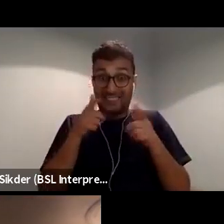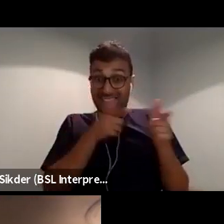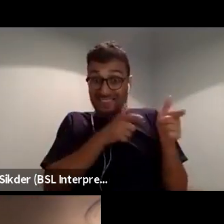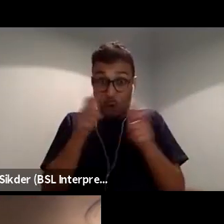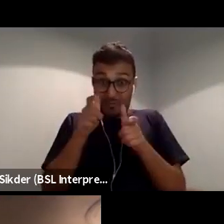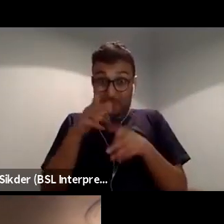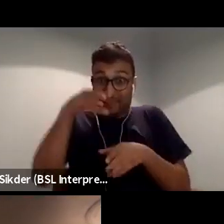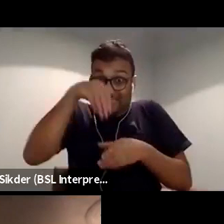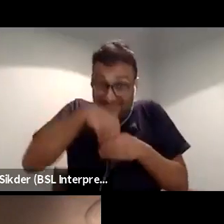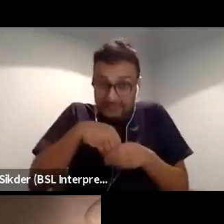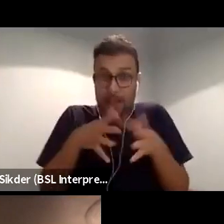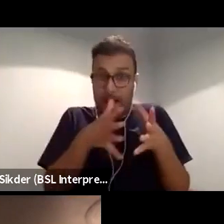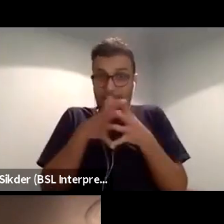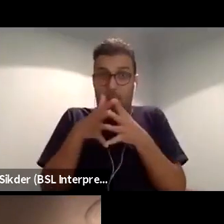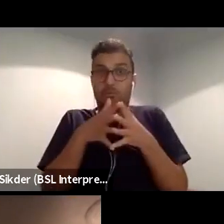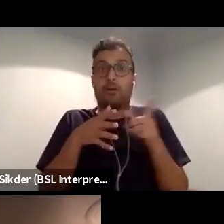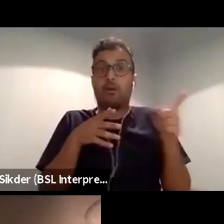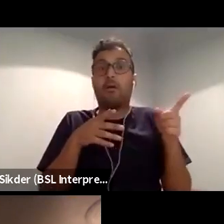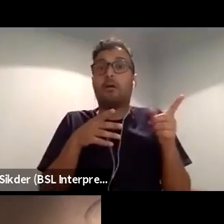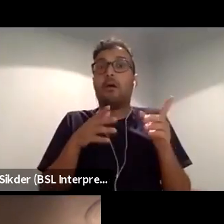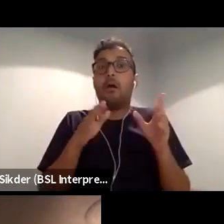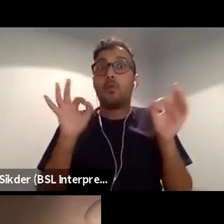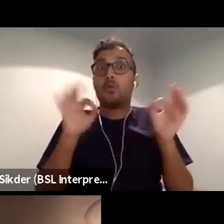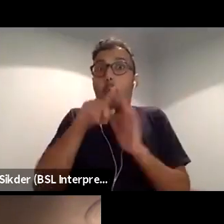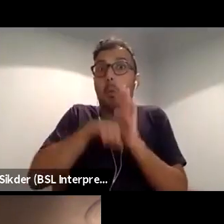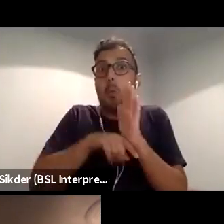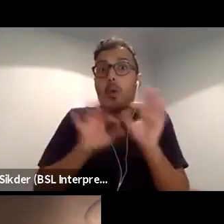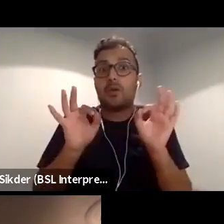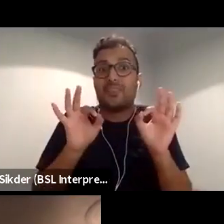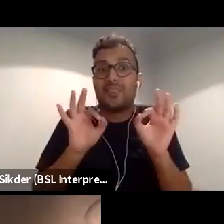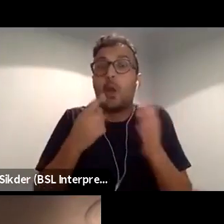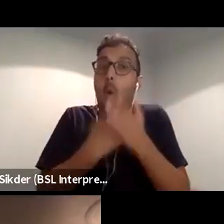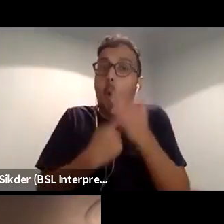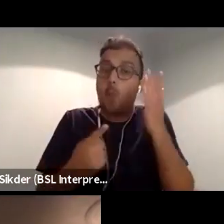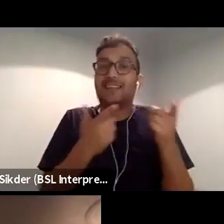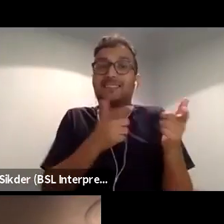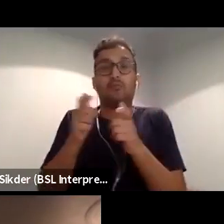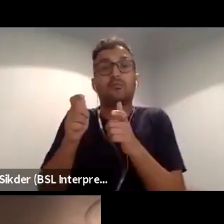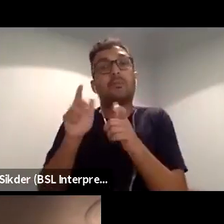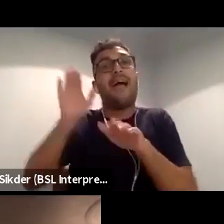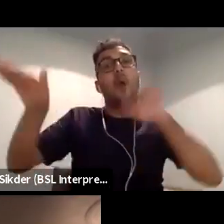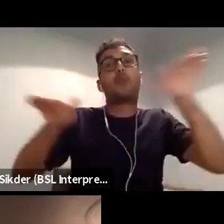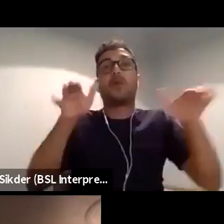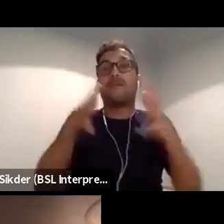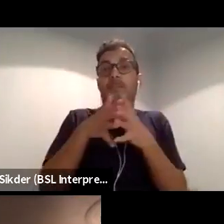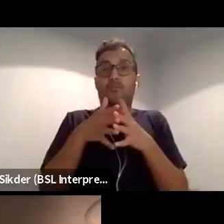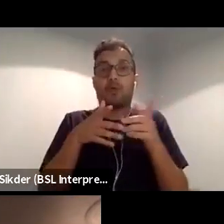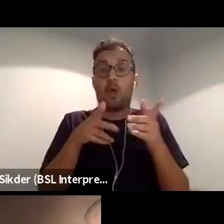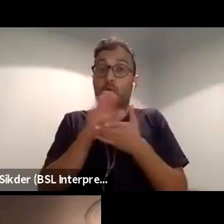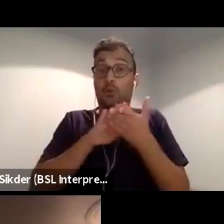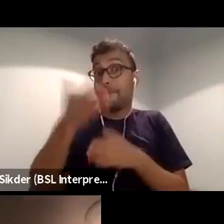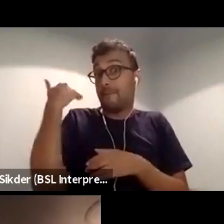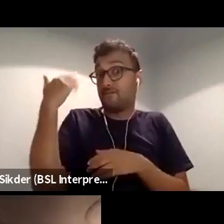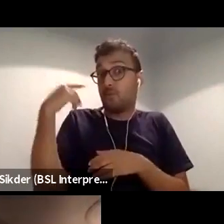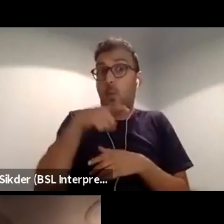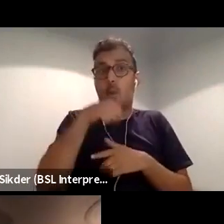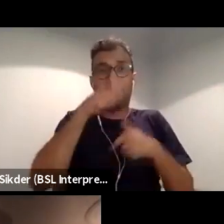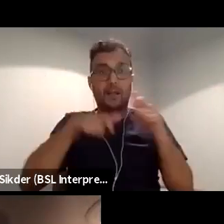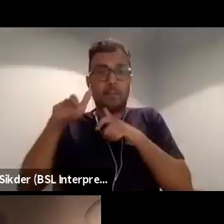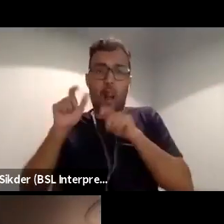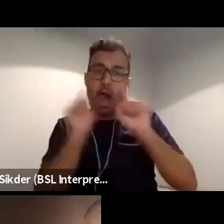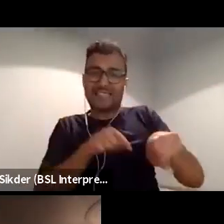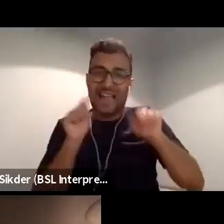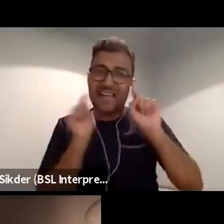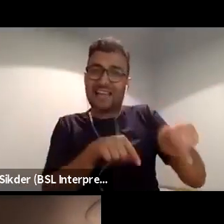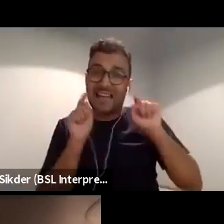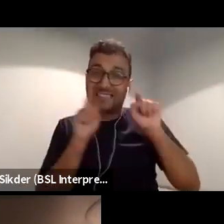acts, they were never charged under terrorism legislation, or there was no legislation to charge them under that. So they were never referred to as terrorists. But increasingly,